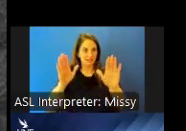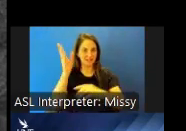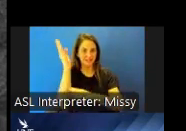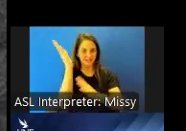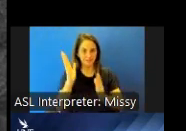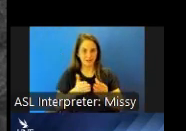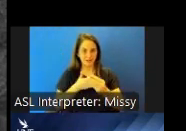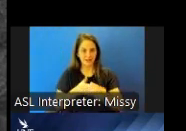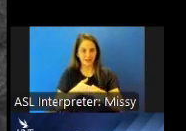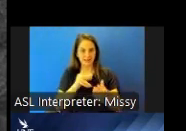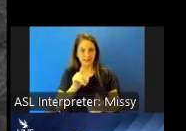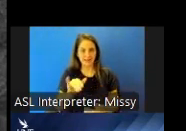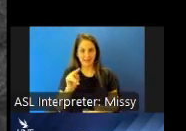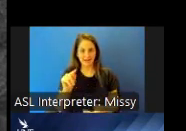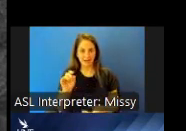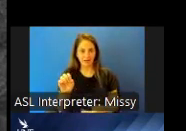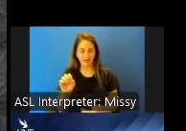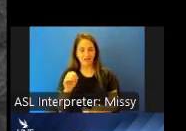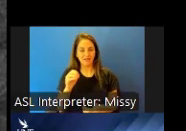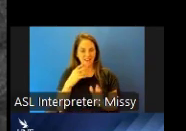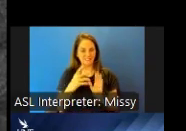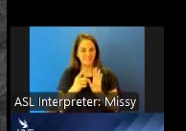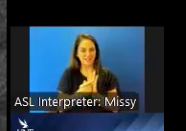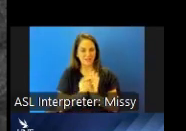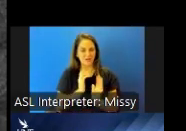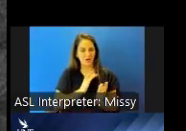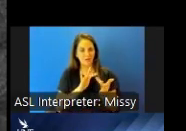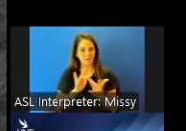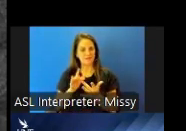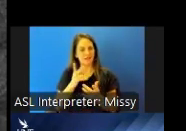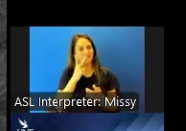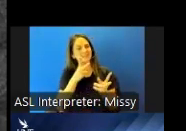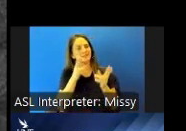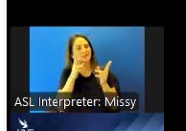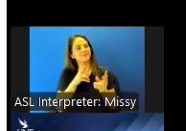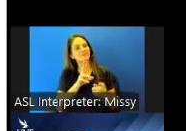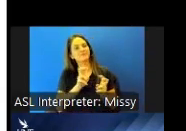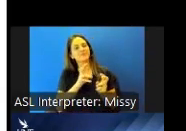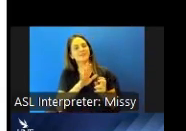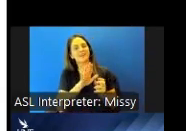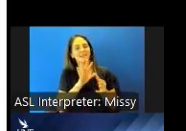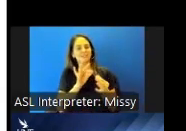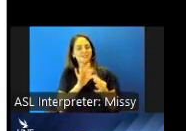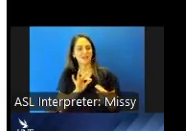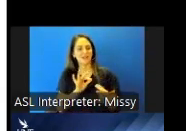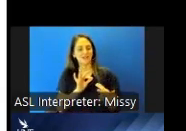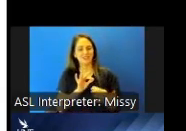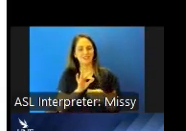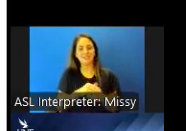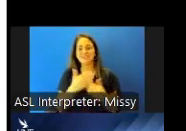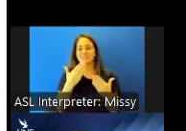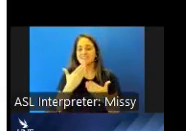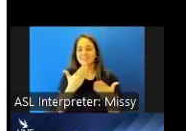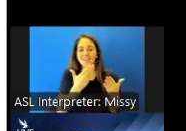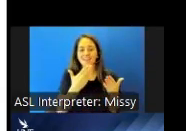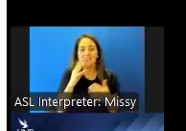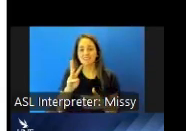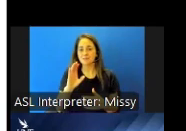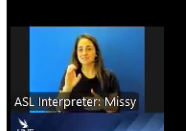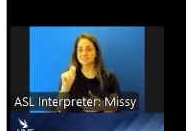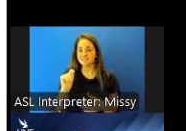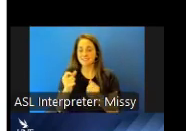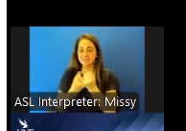that there's a little video on our website, and you can get a little snippet of what he's going to share. Thank you to our